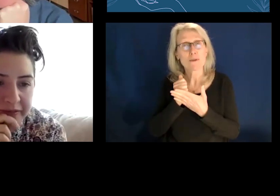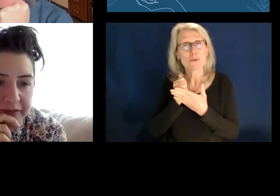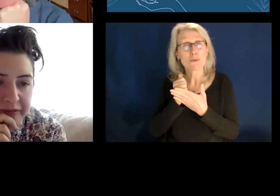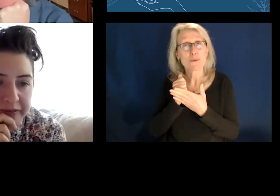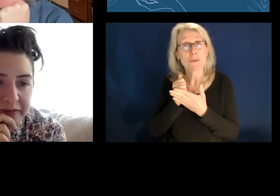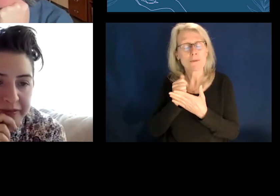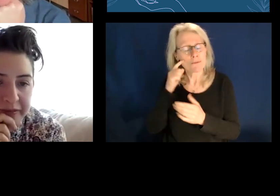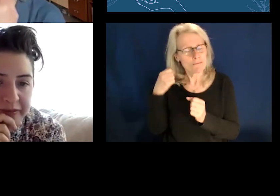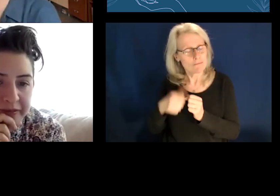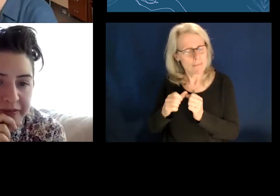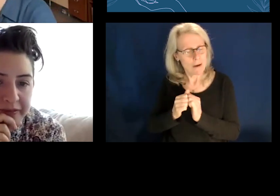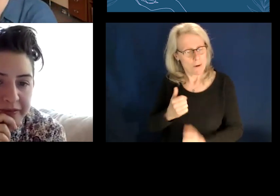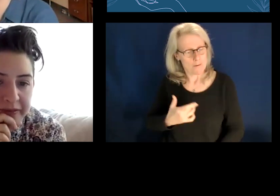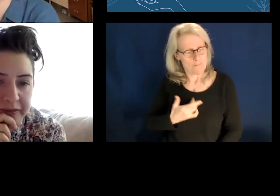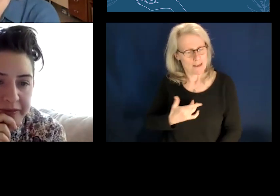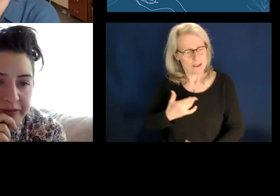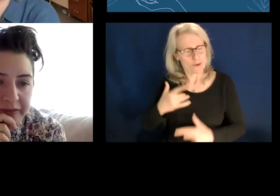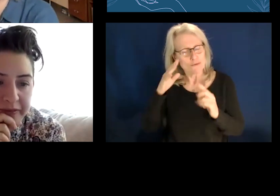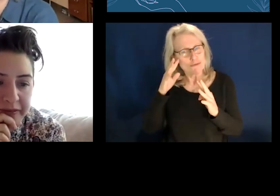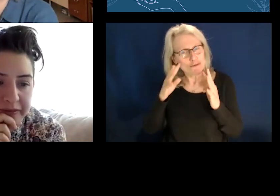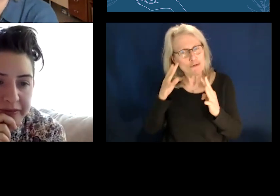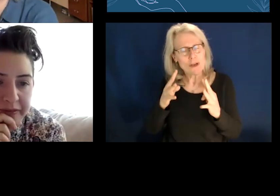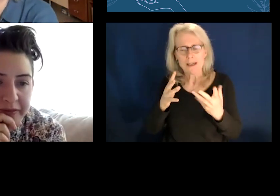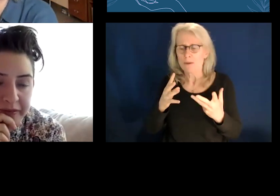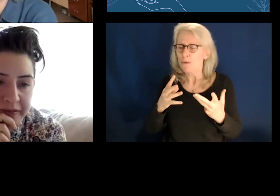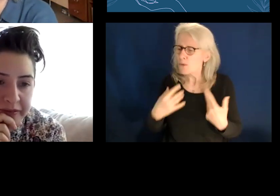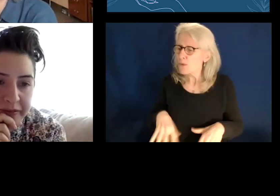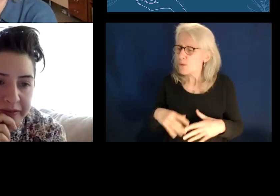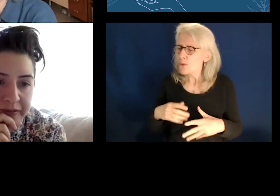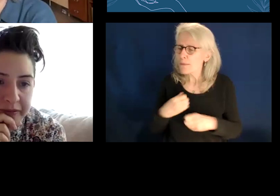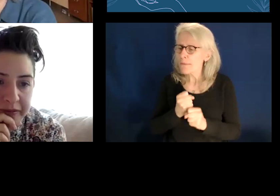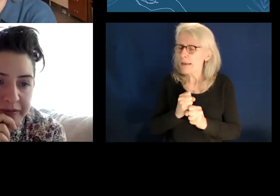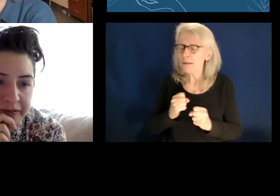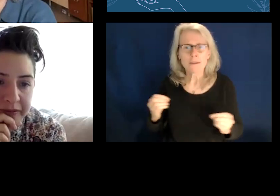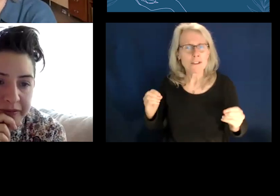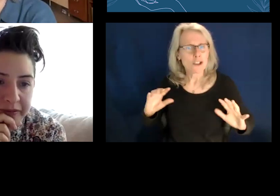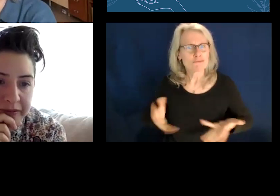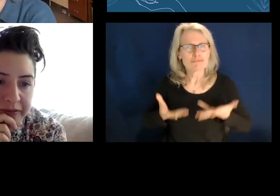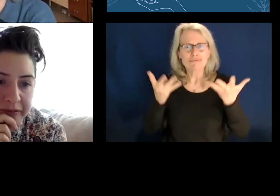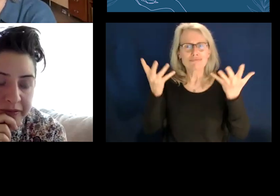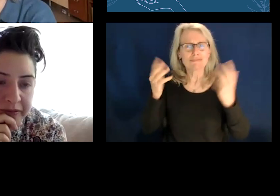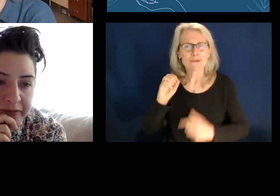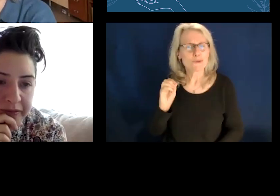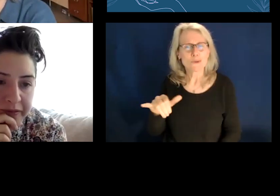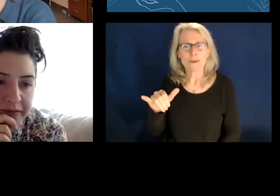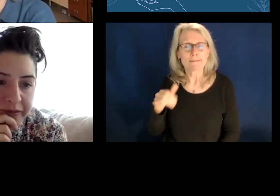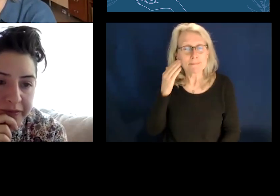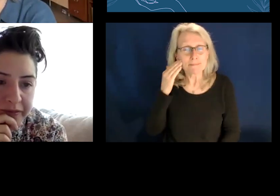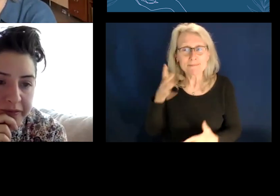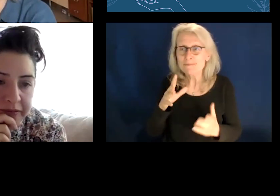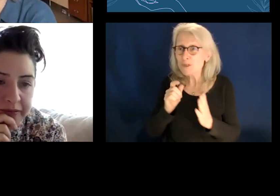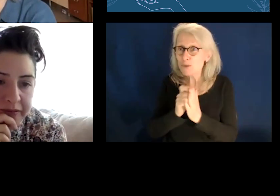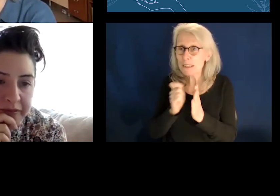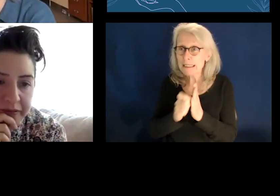create and how joyful it is and how, you know, that feeling you get if you've written anything where you're